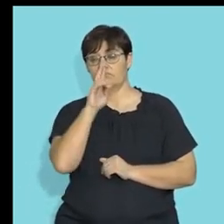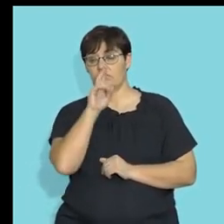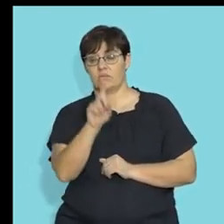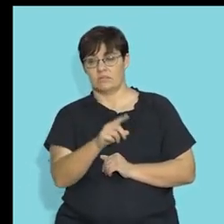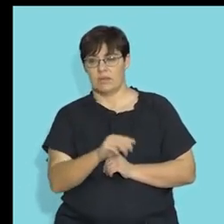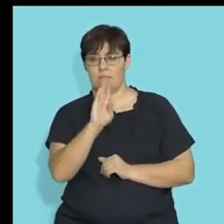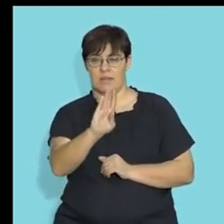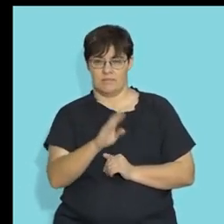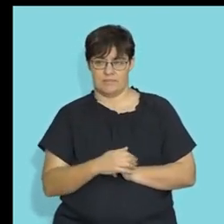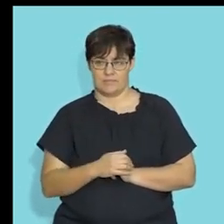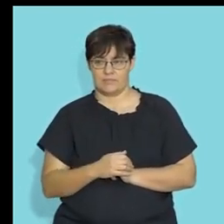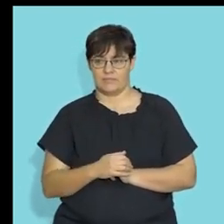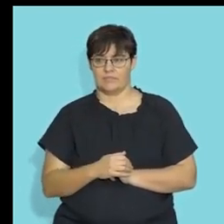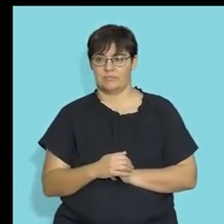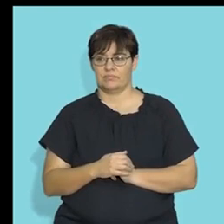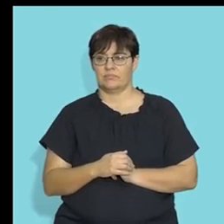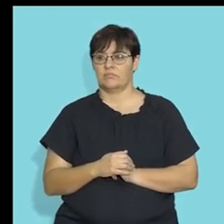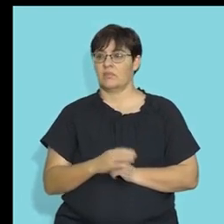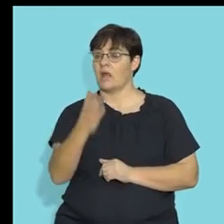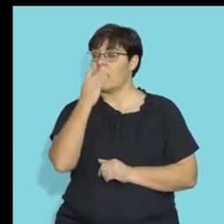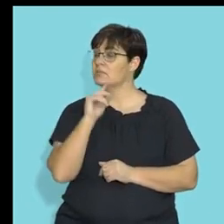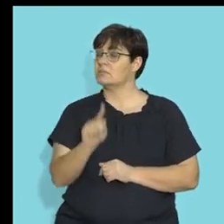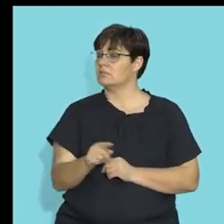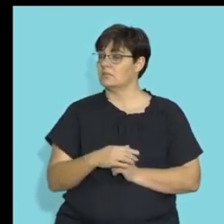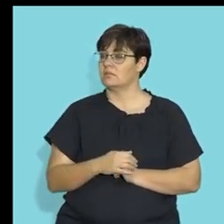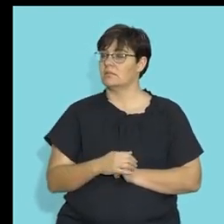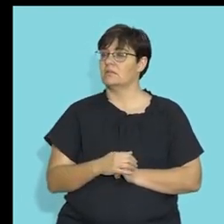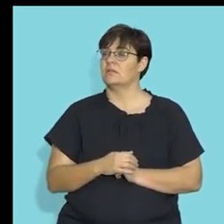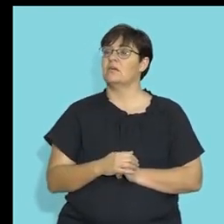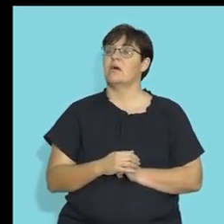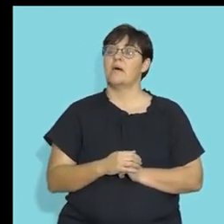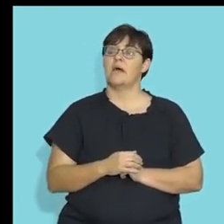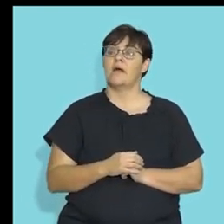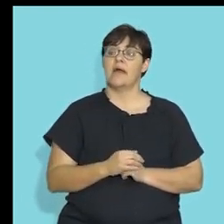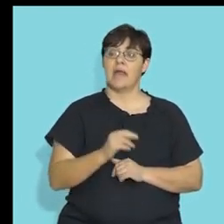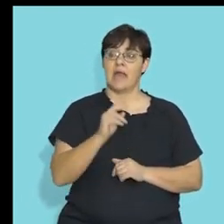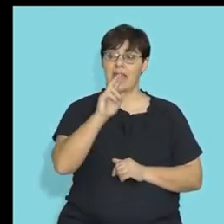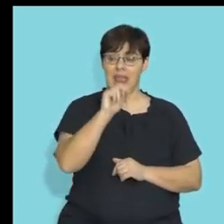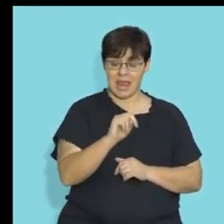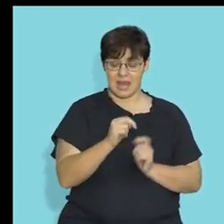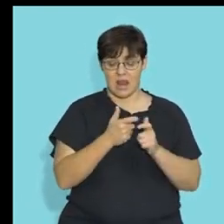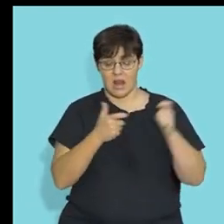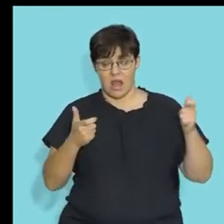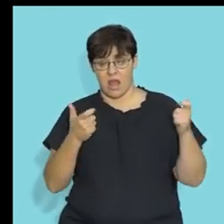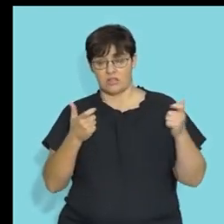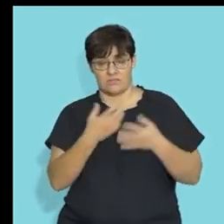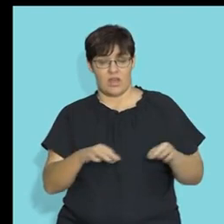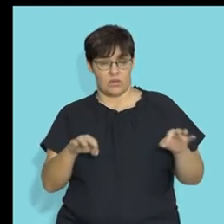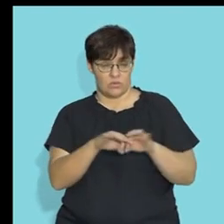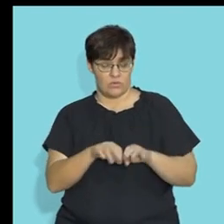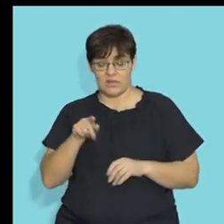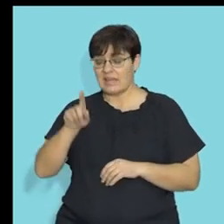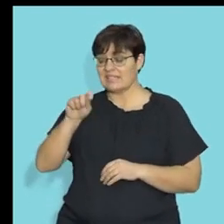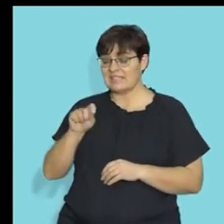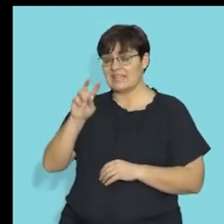Great, let's have a look at B. So I'm now asked to determine the largest value of n for